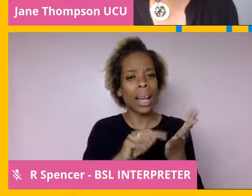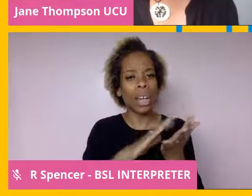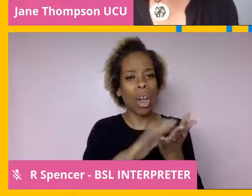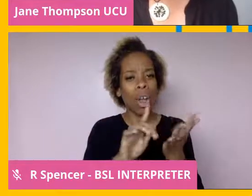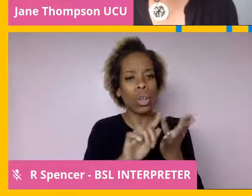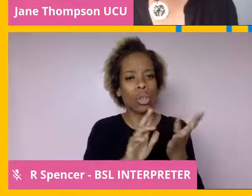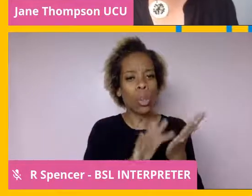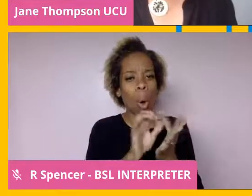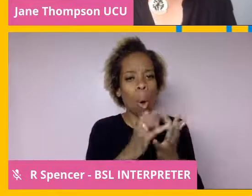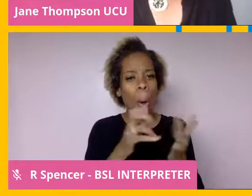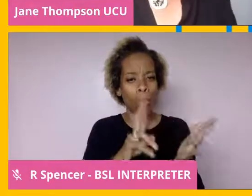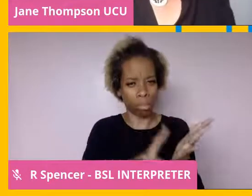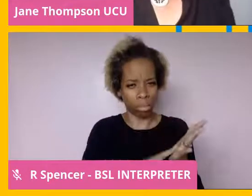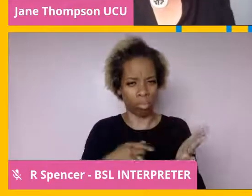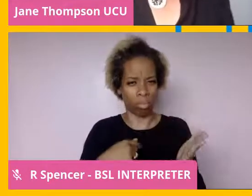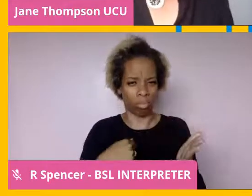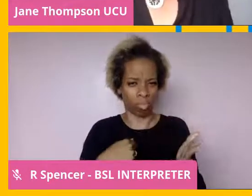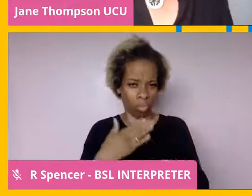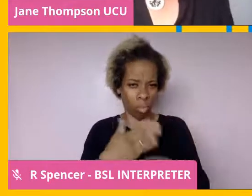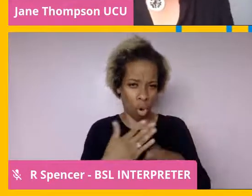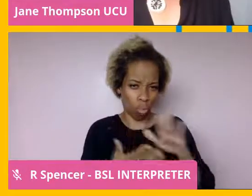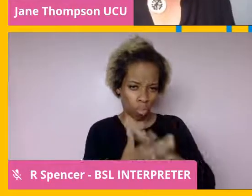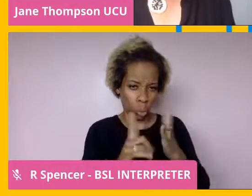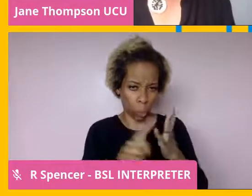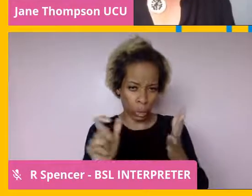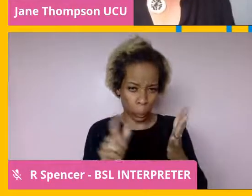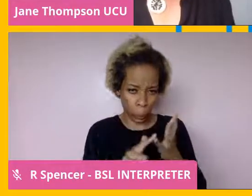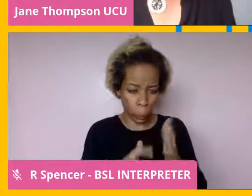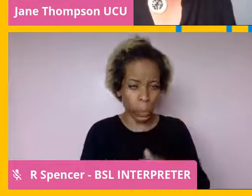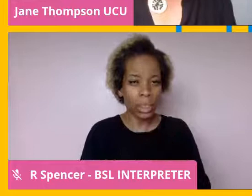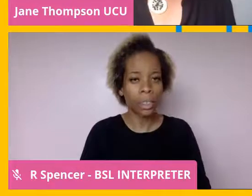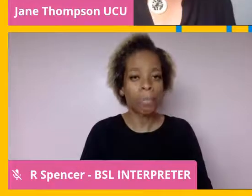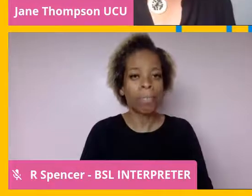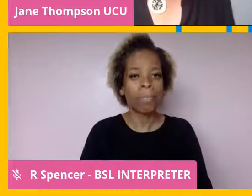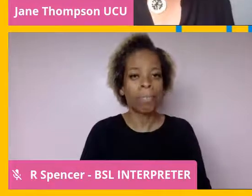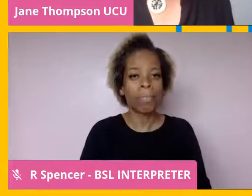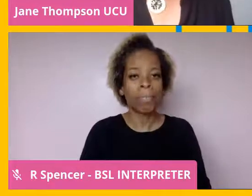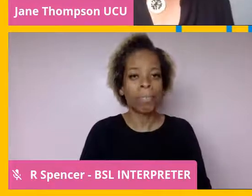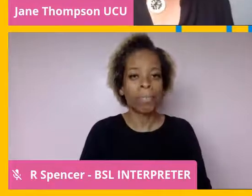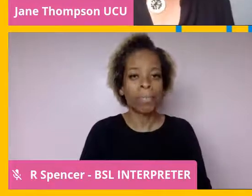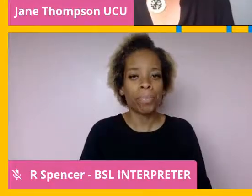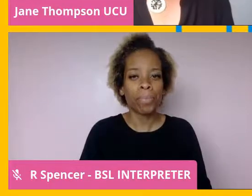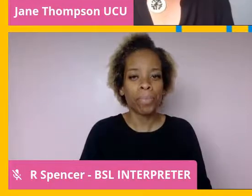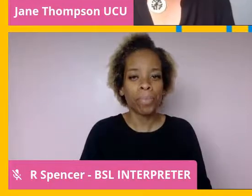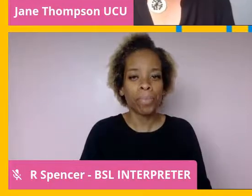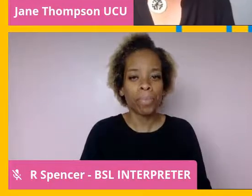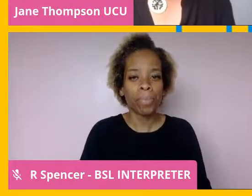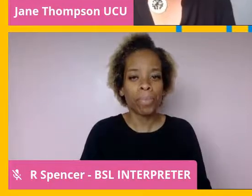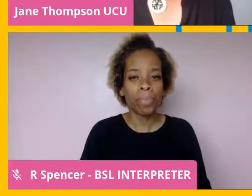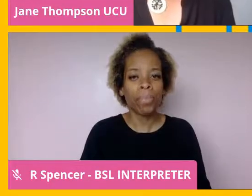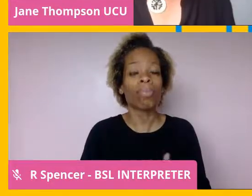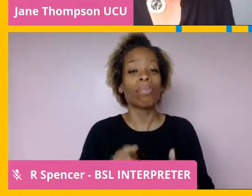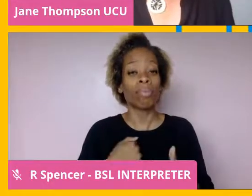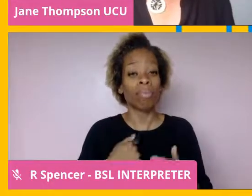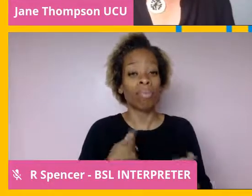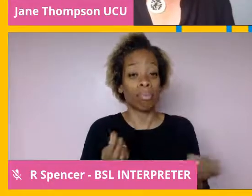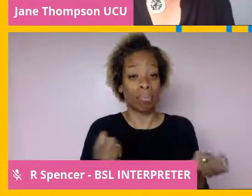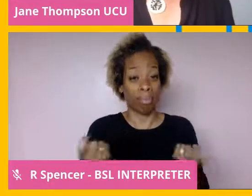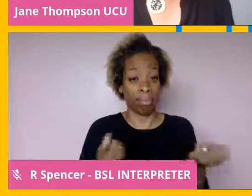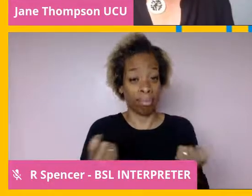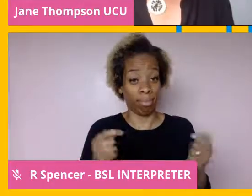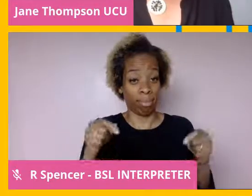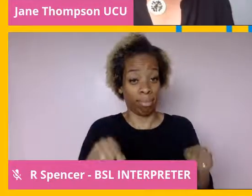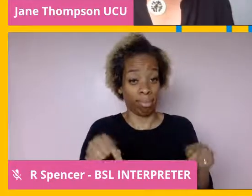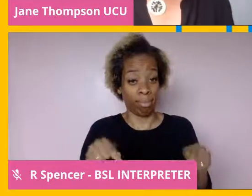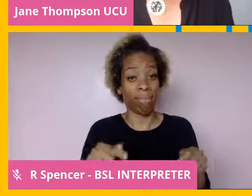lead officer for casualisation at the UCU. And I'm joined in my chairing responsibilities by